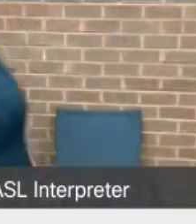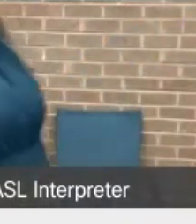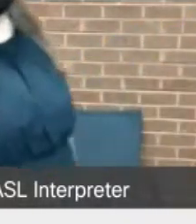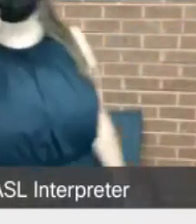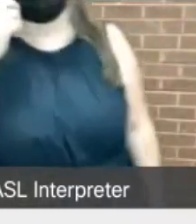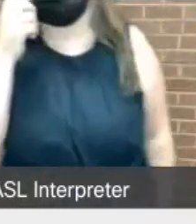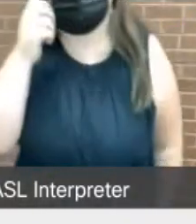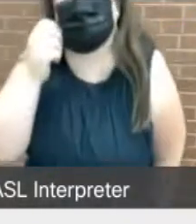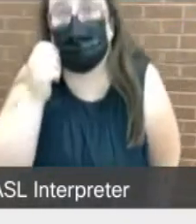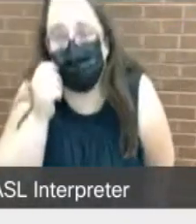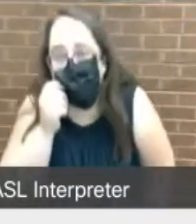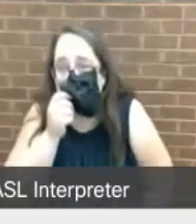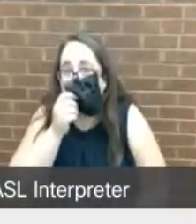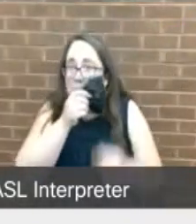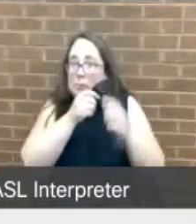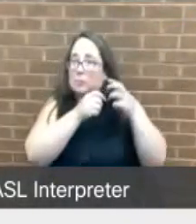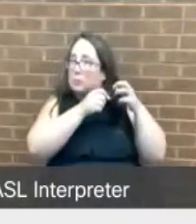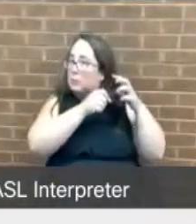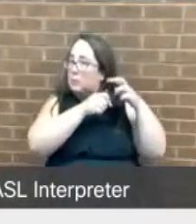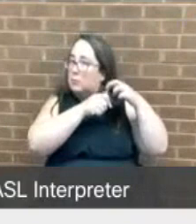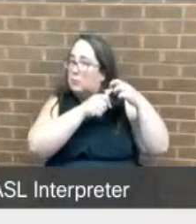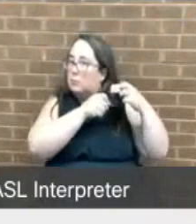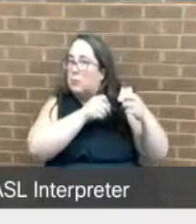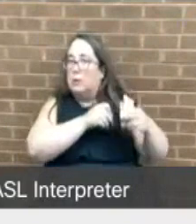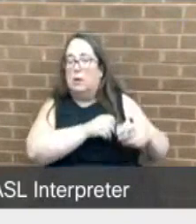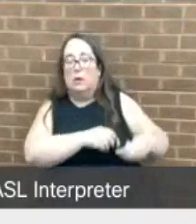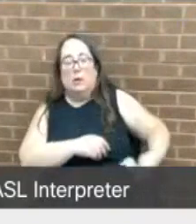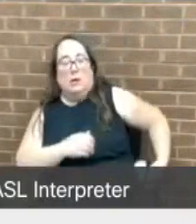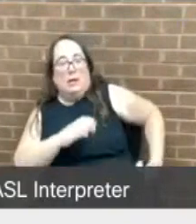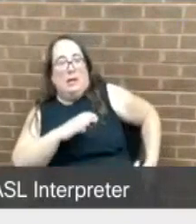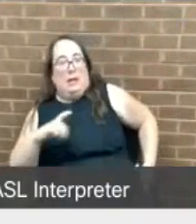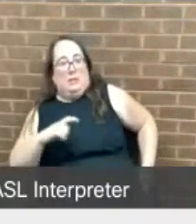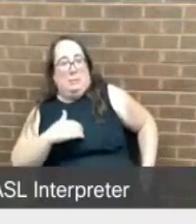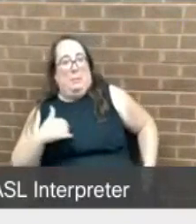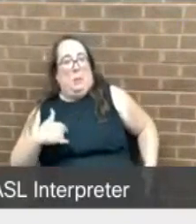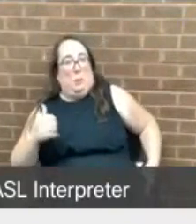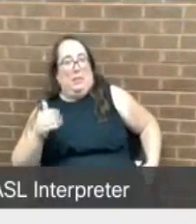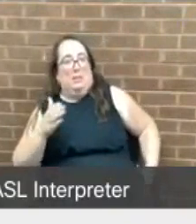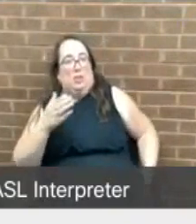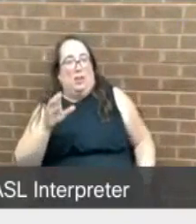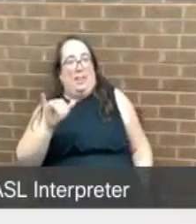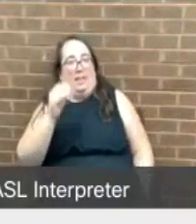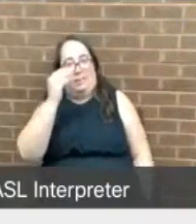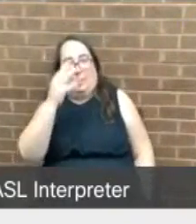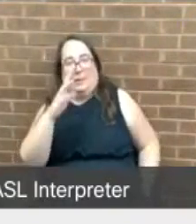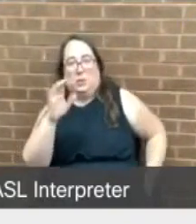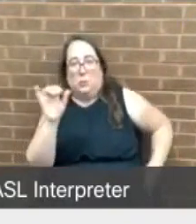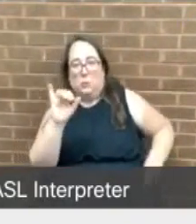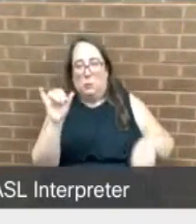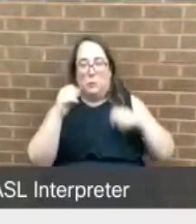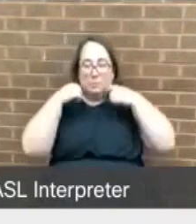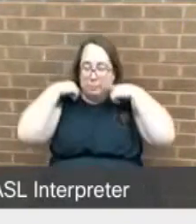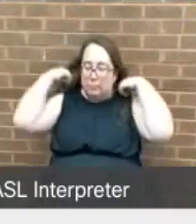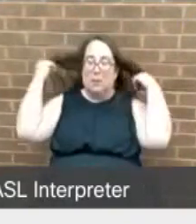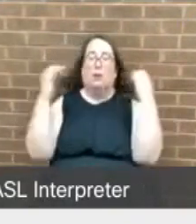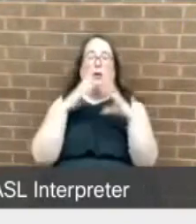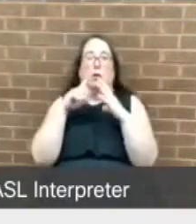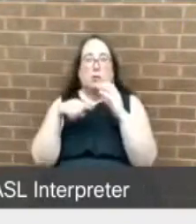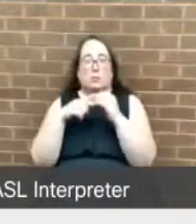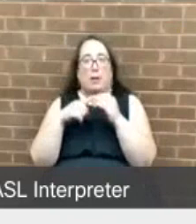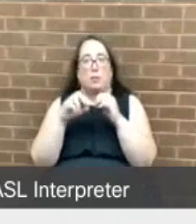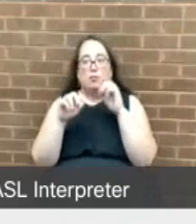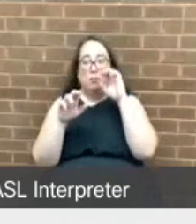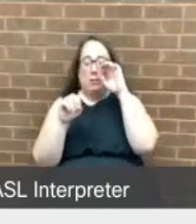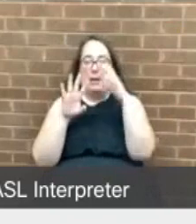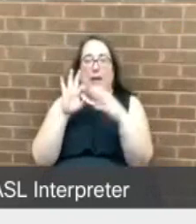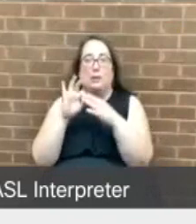draft form, and it does include some recommendations on route extensions up into Baltimore County too, but